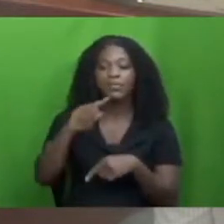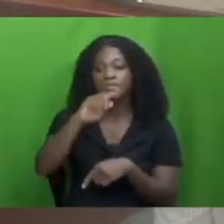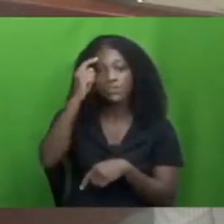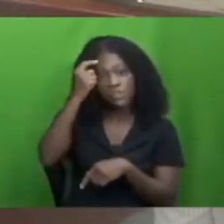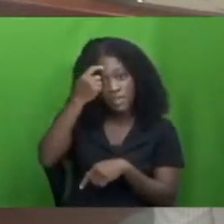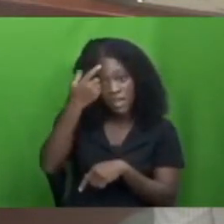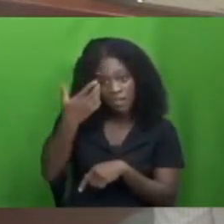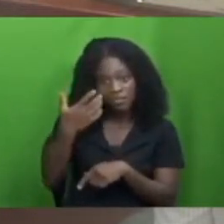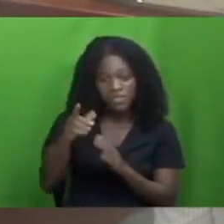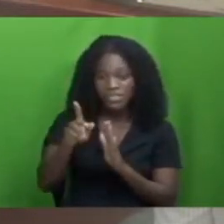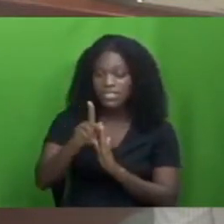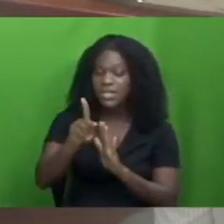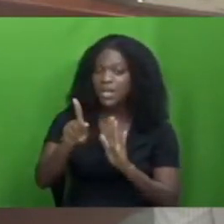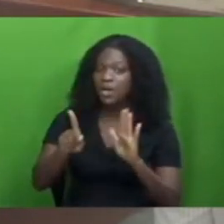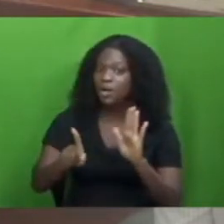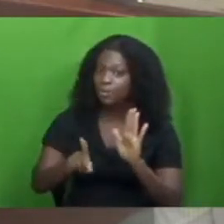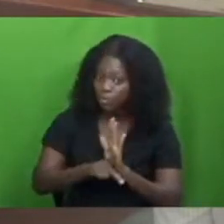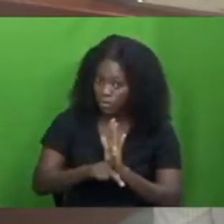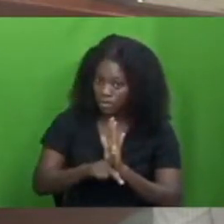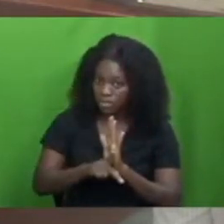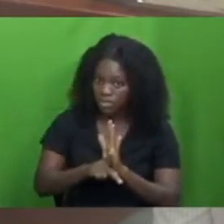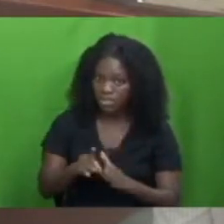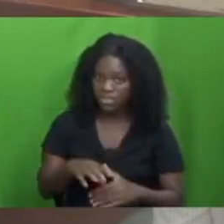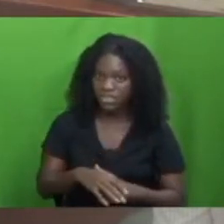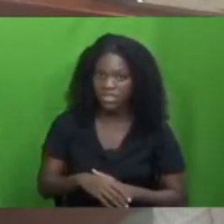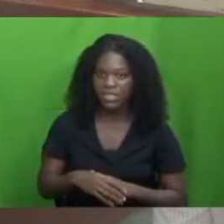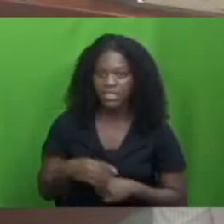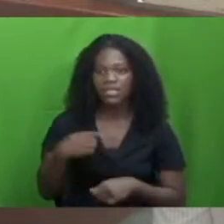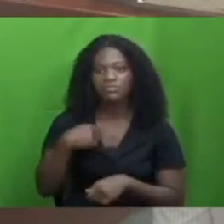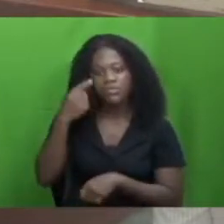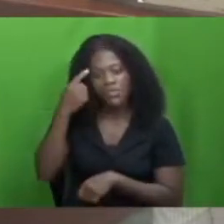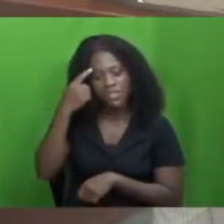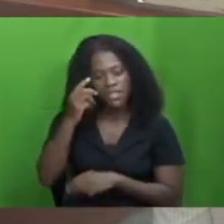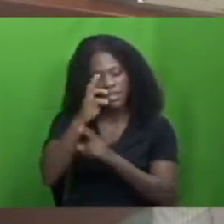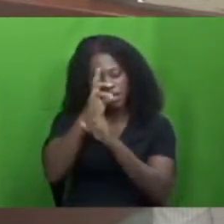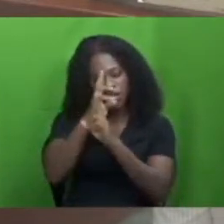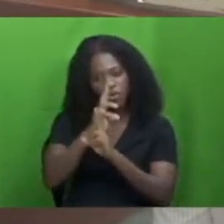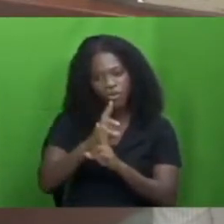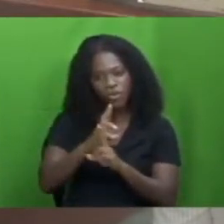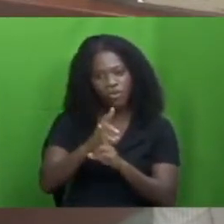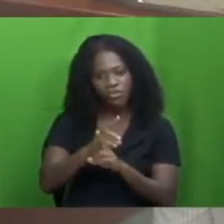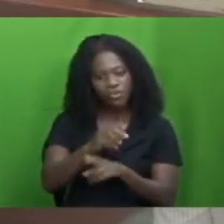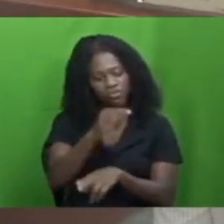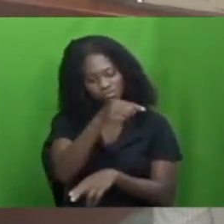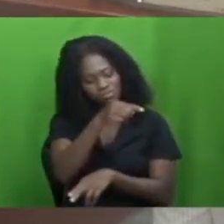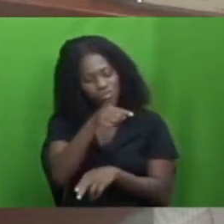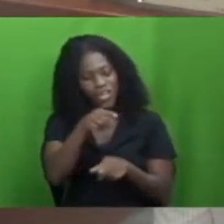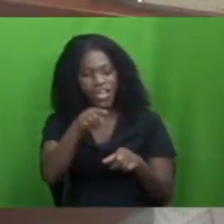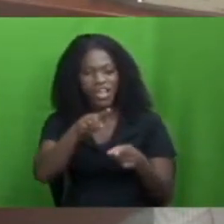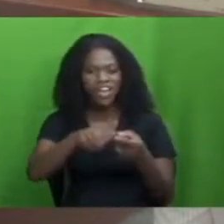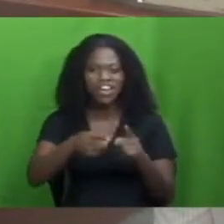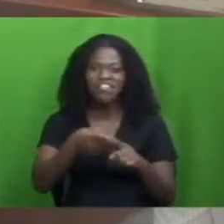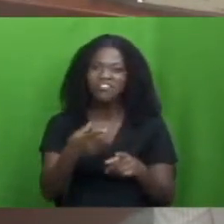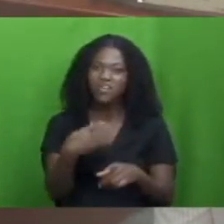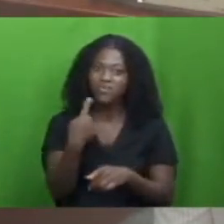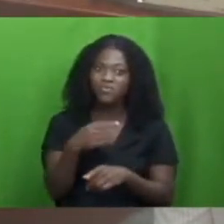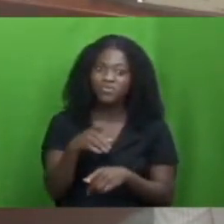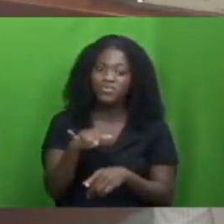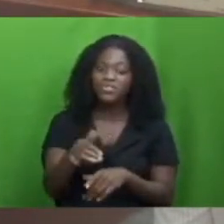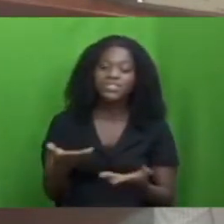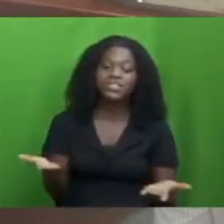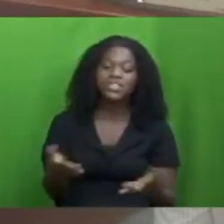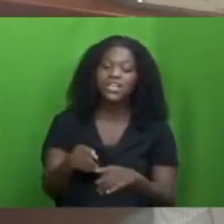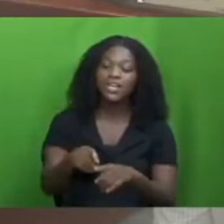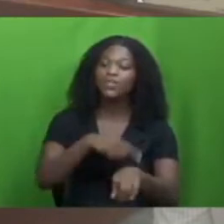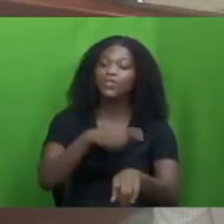Speaker, this is a statement and it relates to government policy. Mr. Speaker,